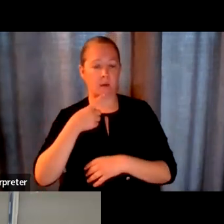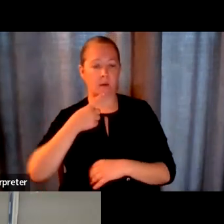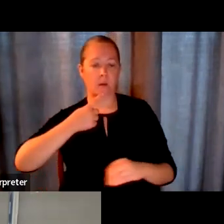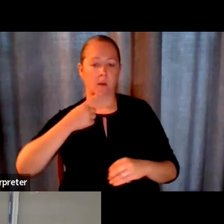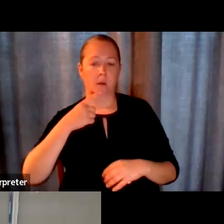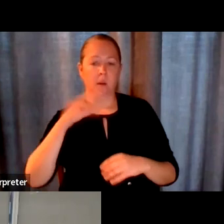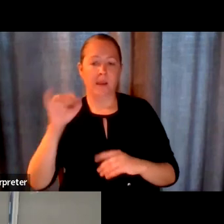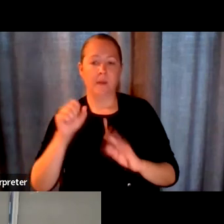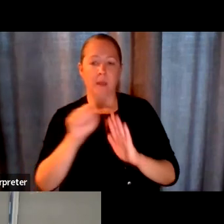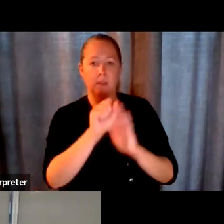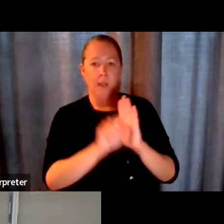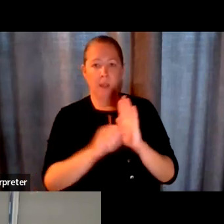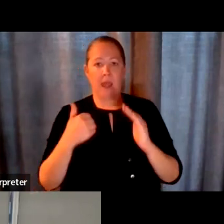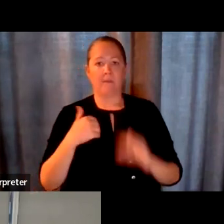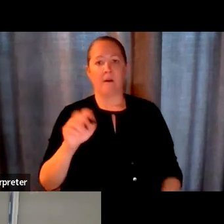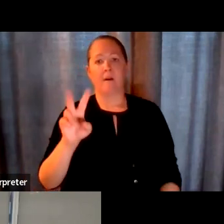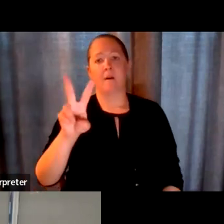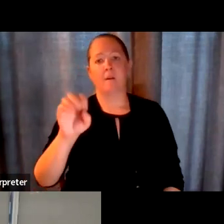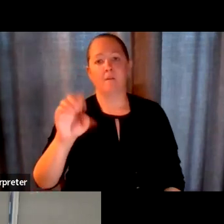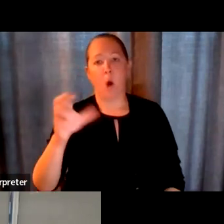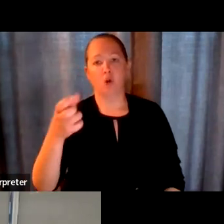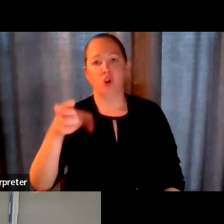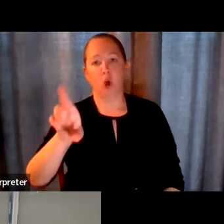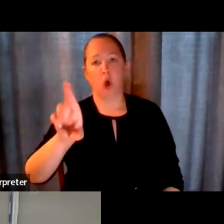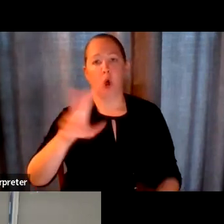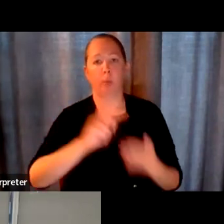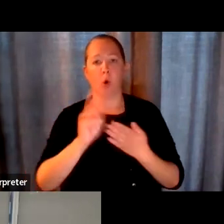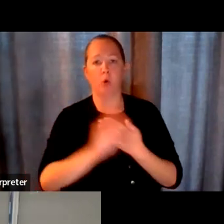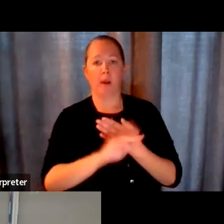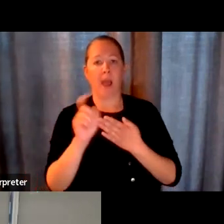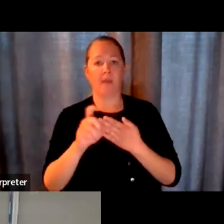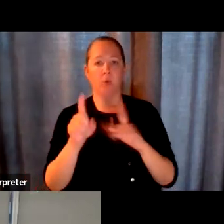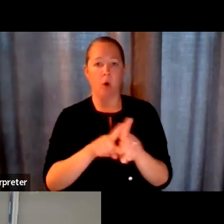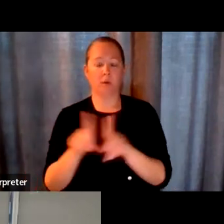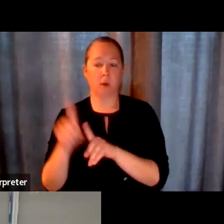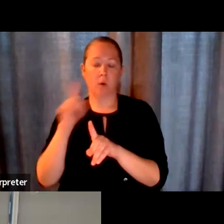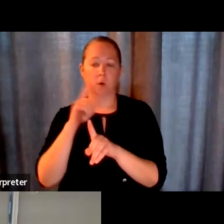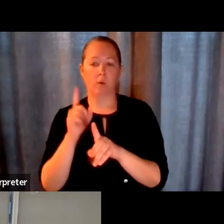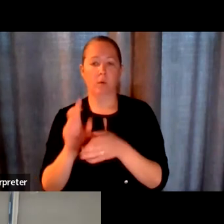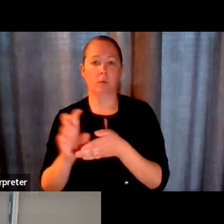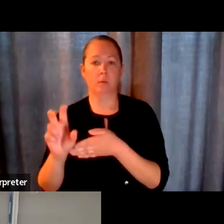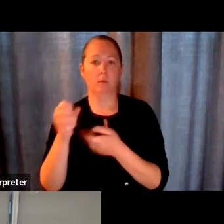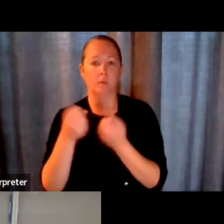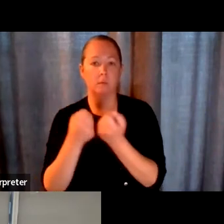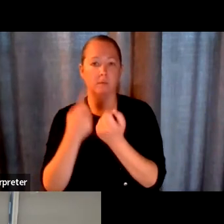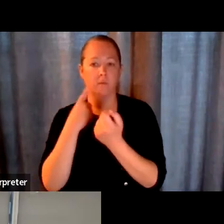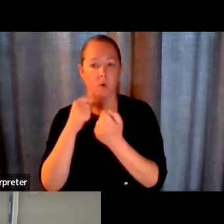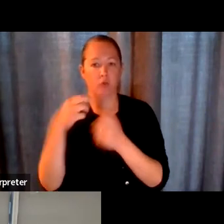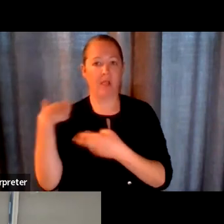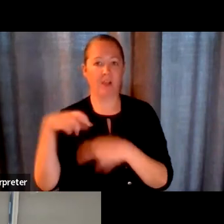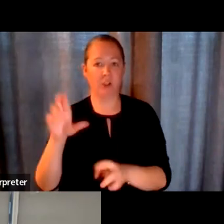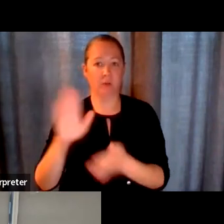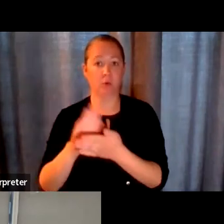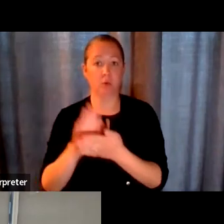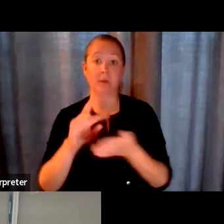has a voucher program, that voucher program also has to fund religious schools, even though that means that taxpayers are going to be funding